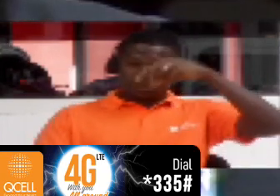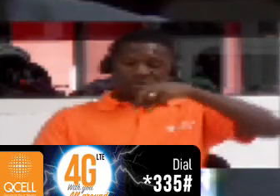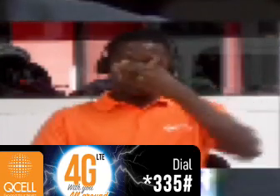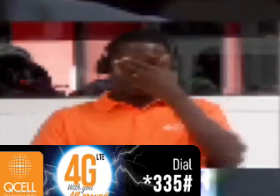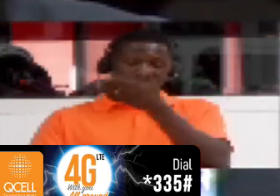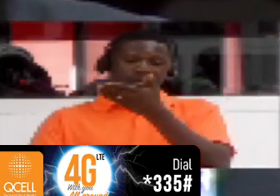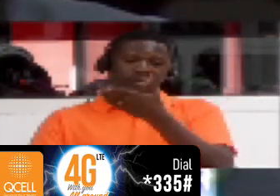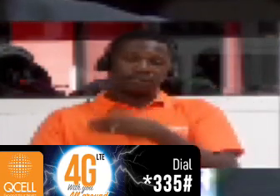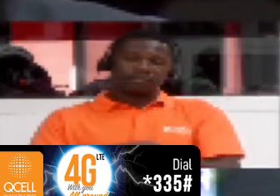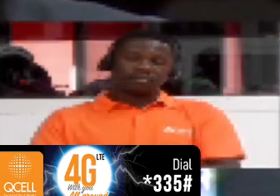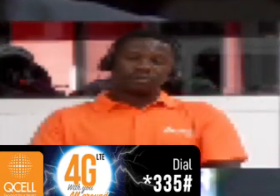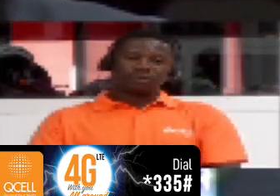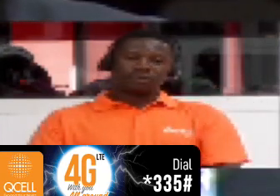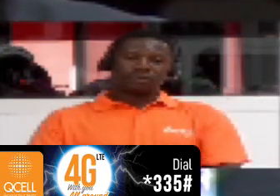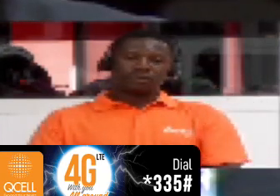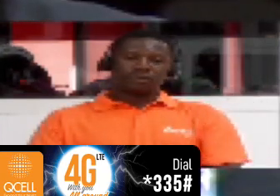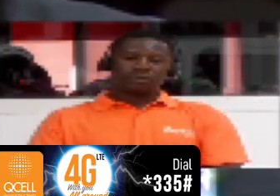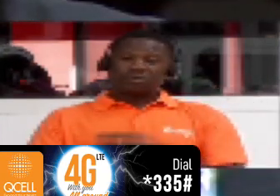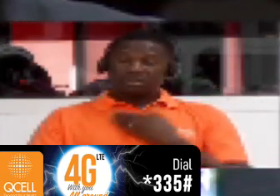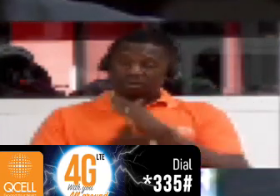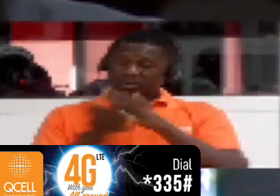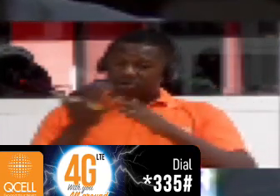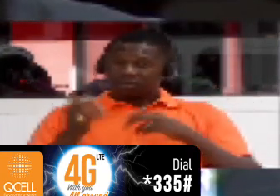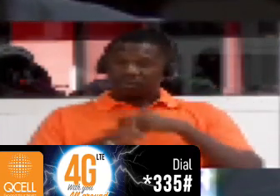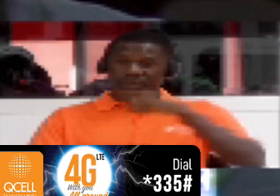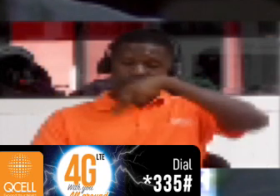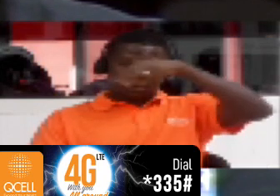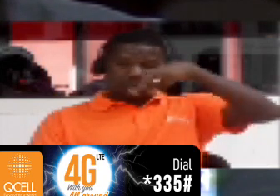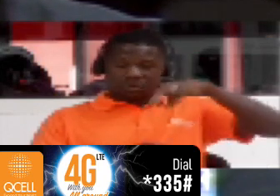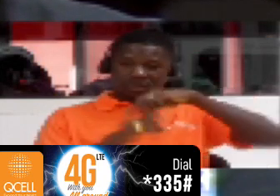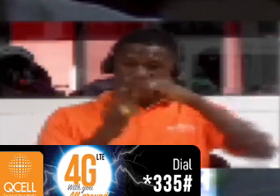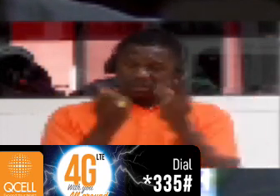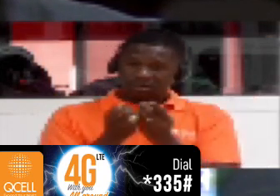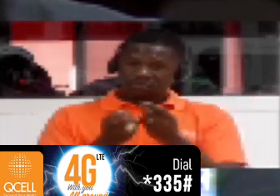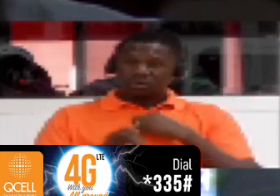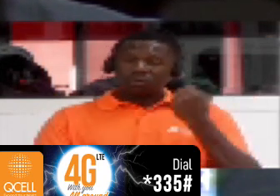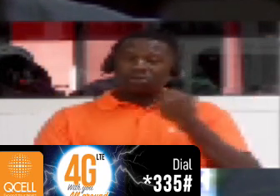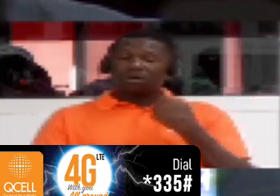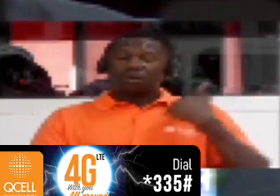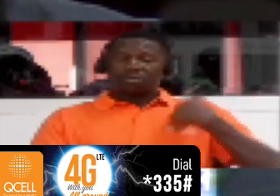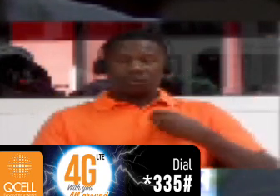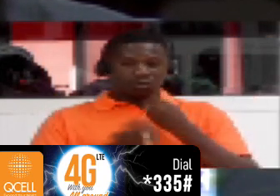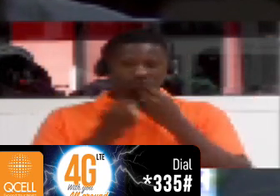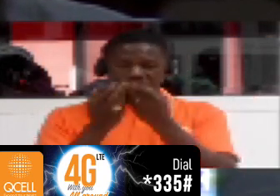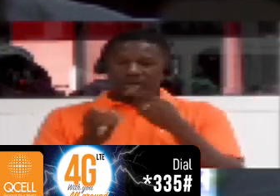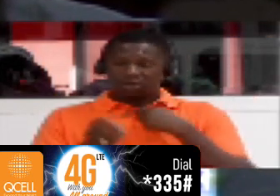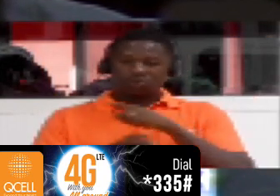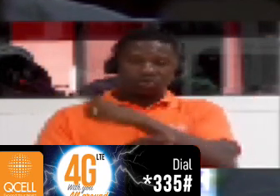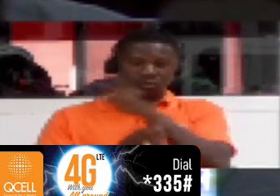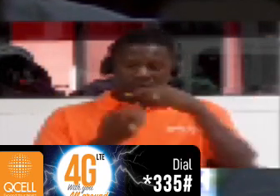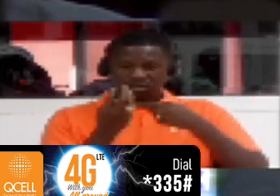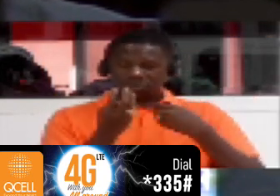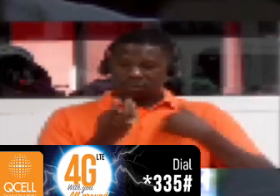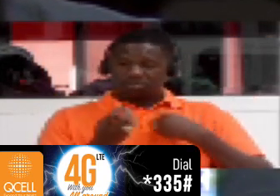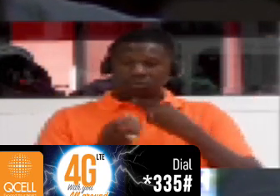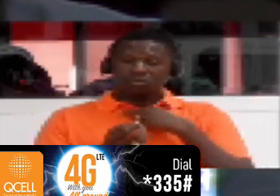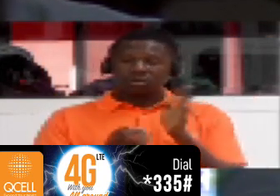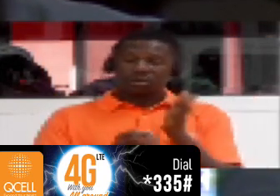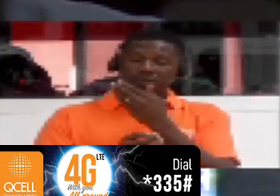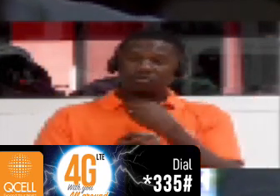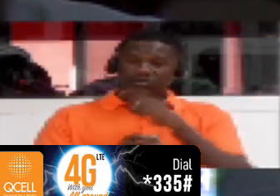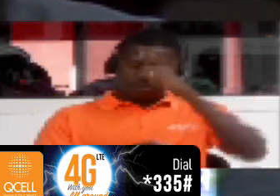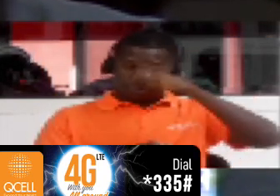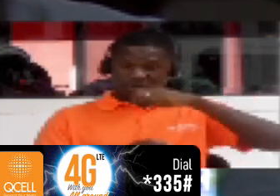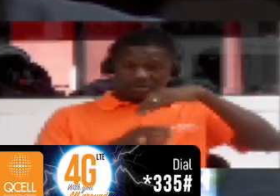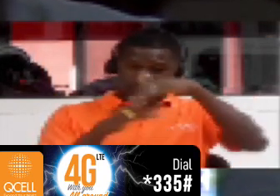Was this the part of the patrol team? Because the people you mentioned are those people that you came with from the police force. Ako ñu